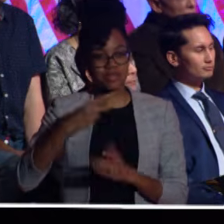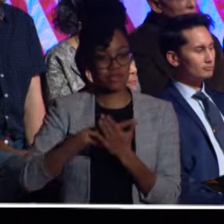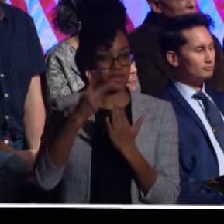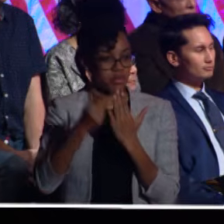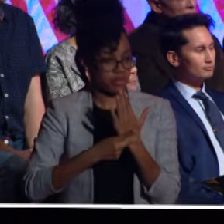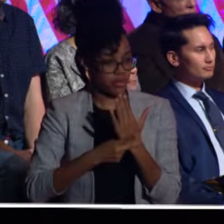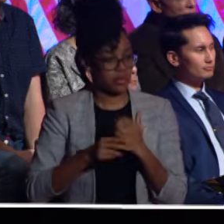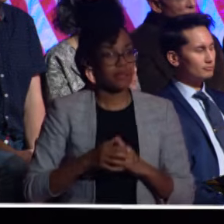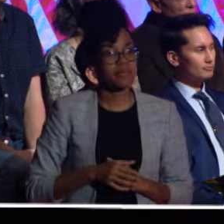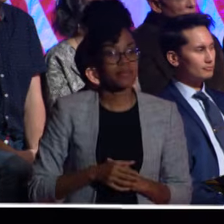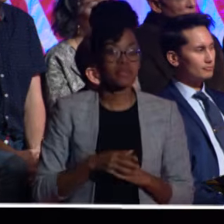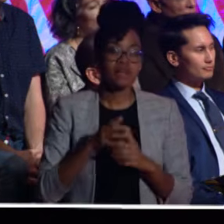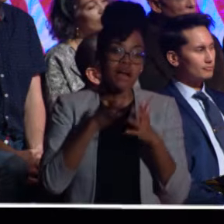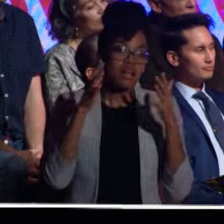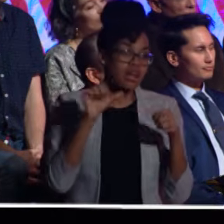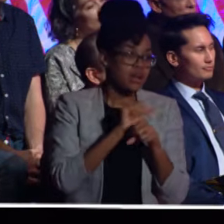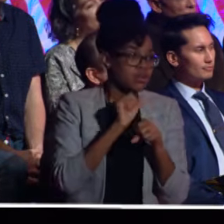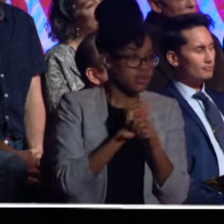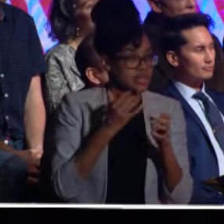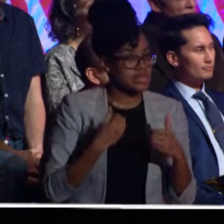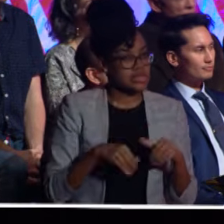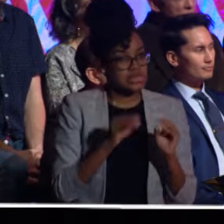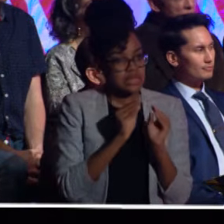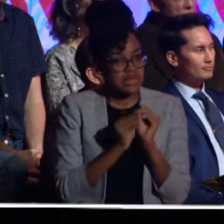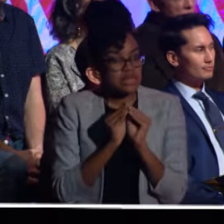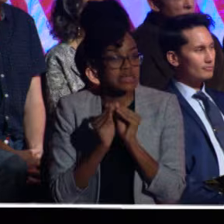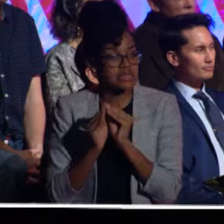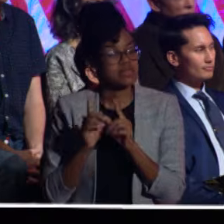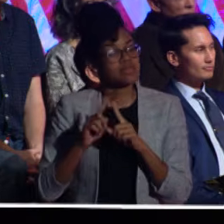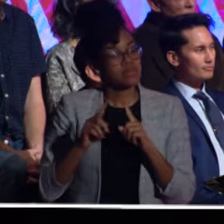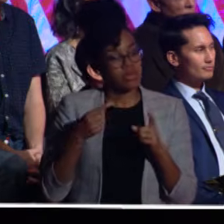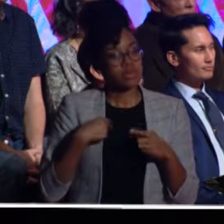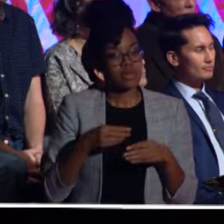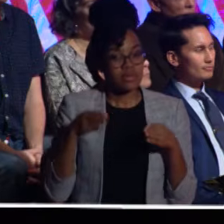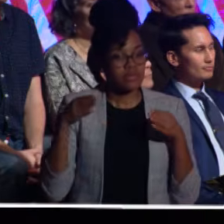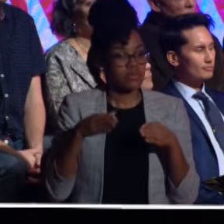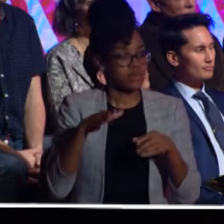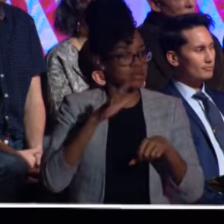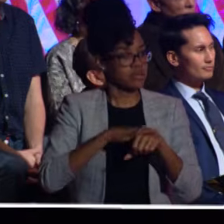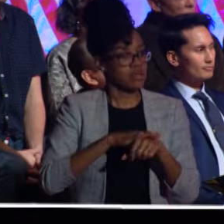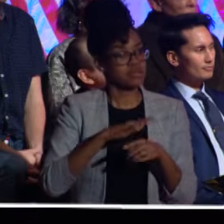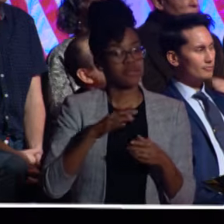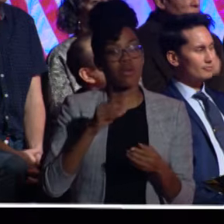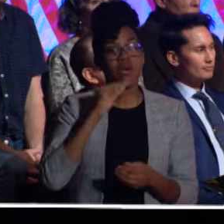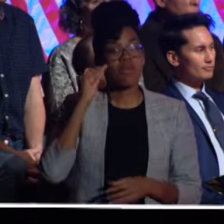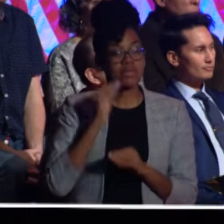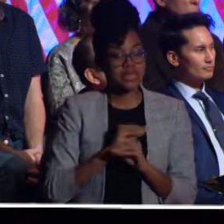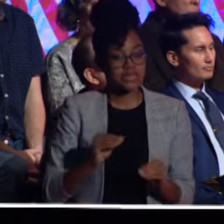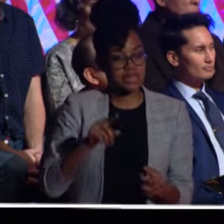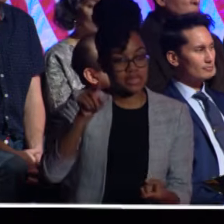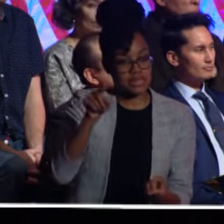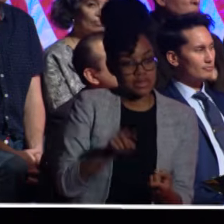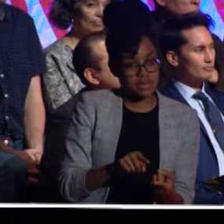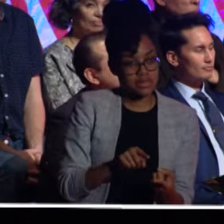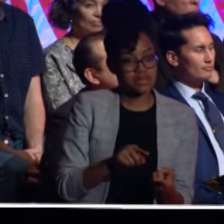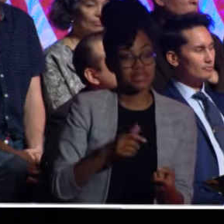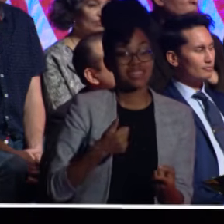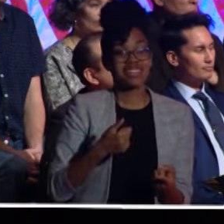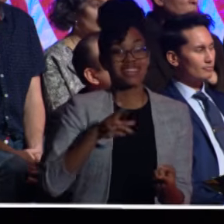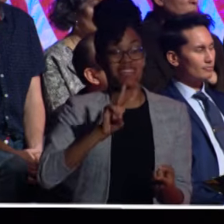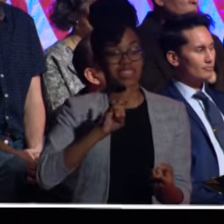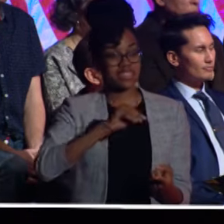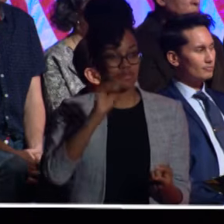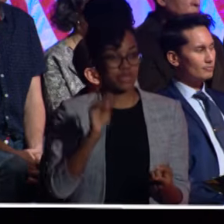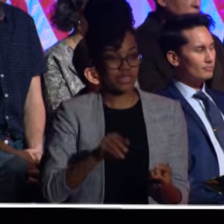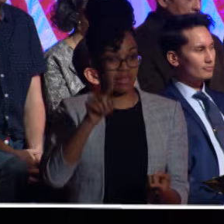we have made tremendous progress. We've driven down homelessness across the city by 17%, including a